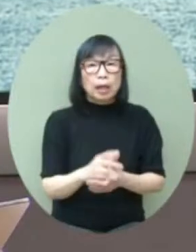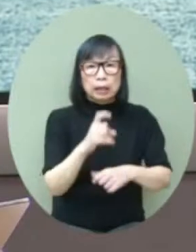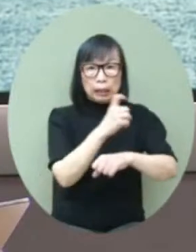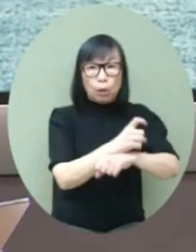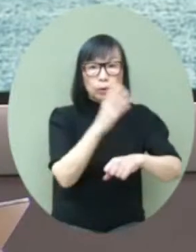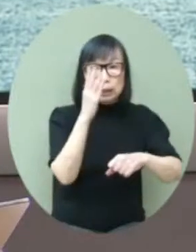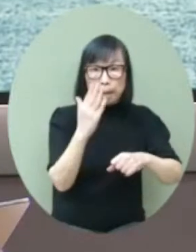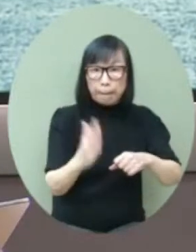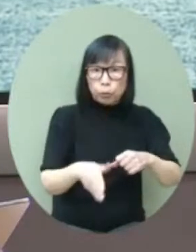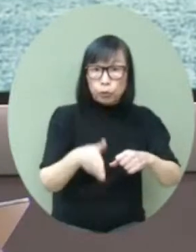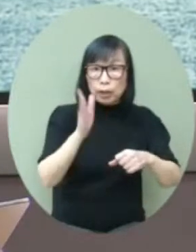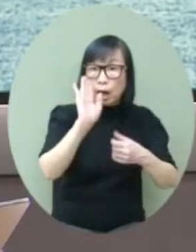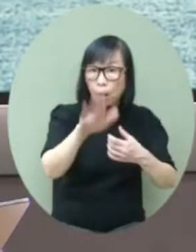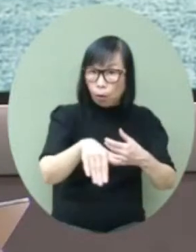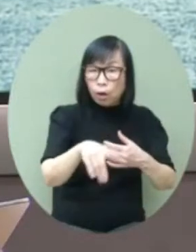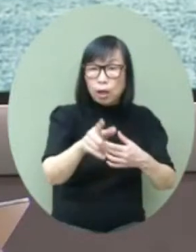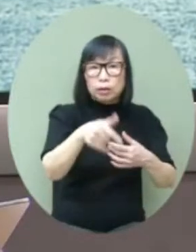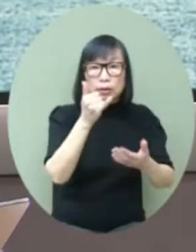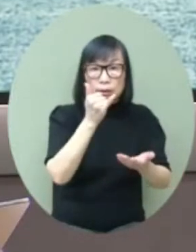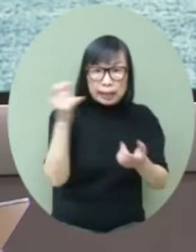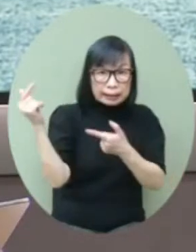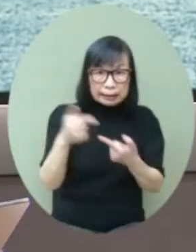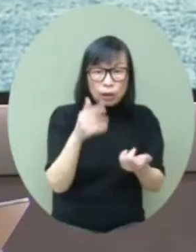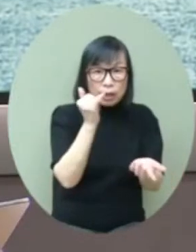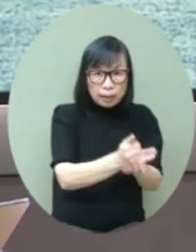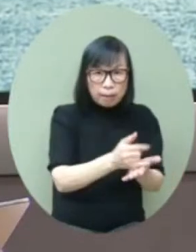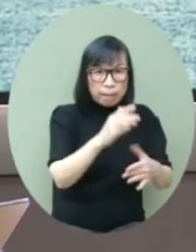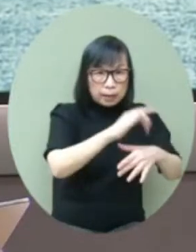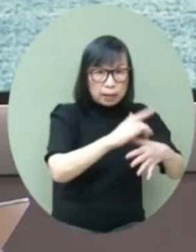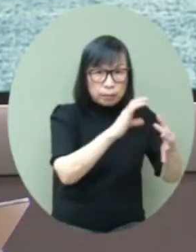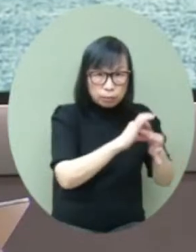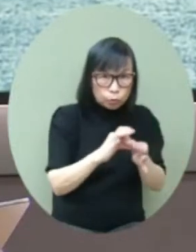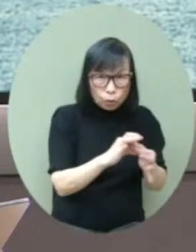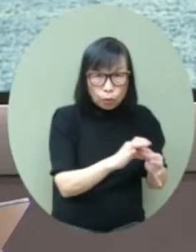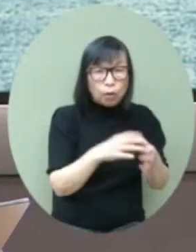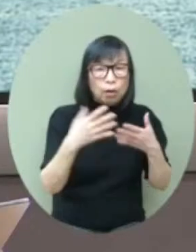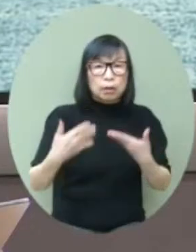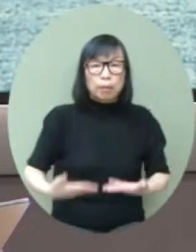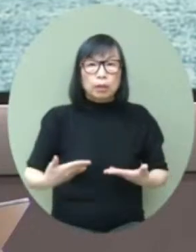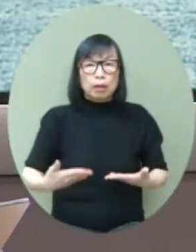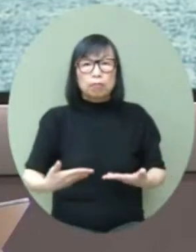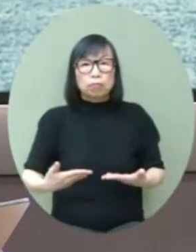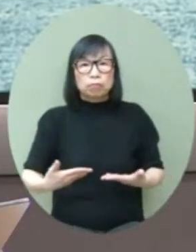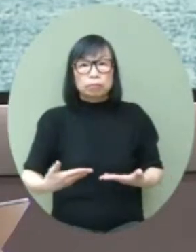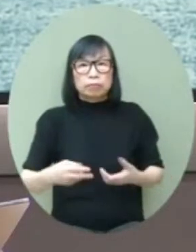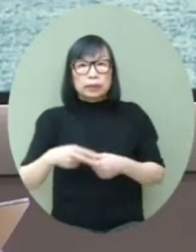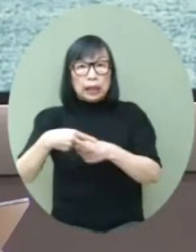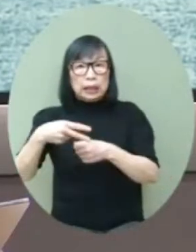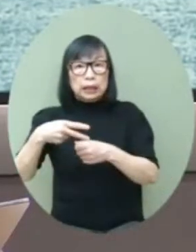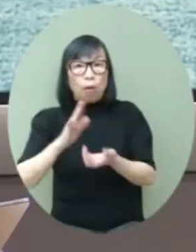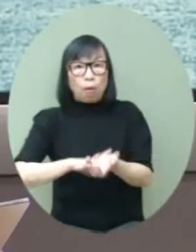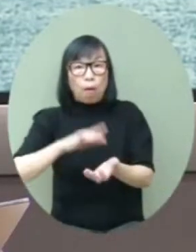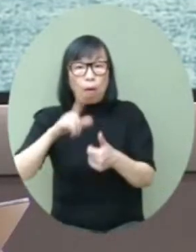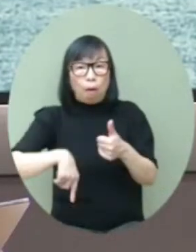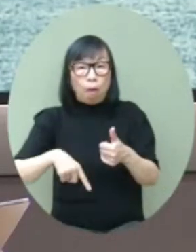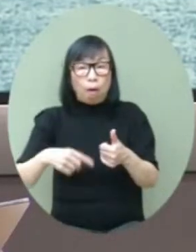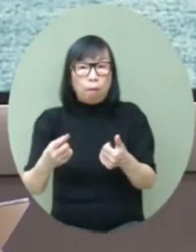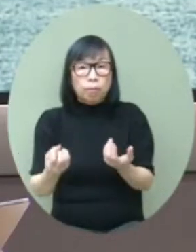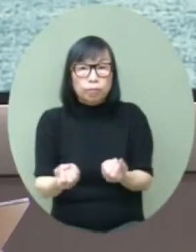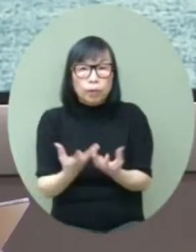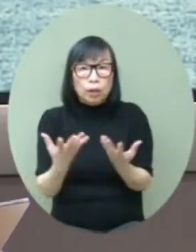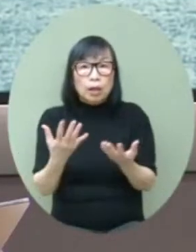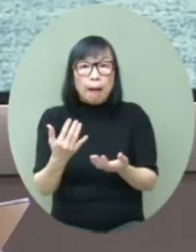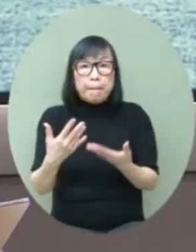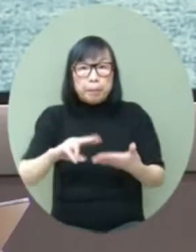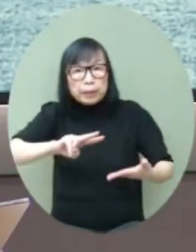different investigations. Now, after 9:30, of those who were still there, they were close contacts. But with